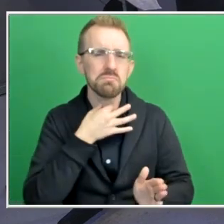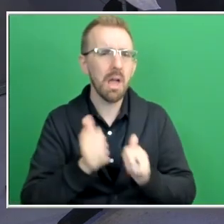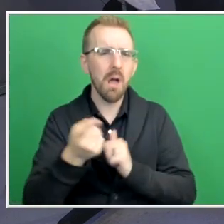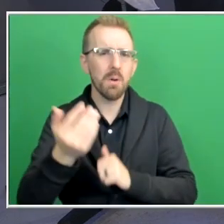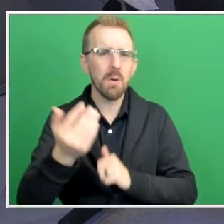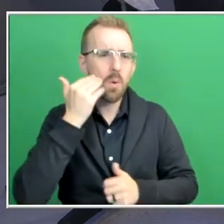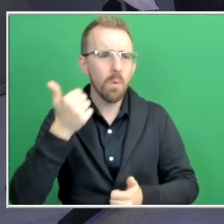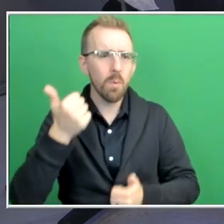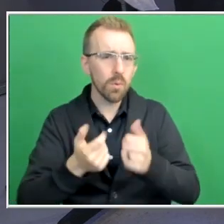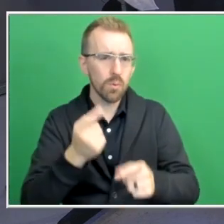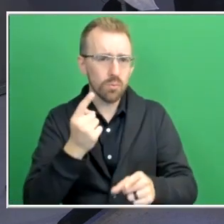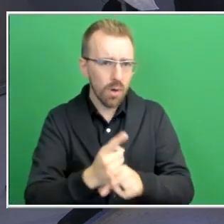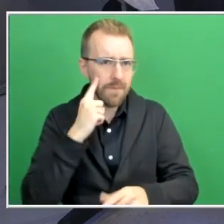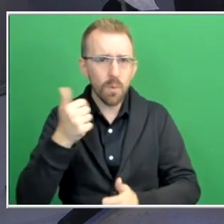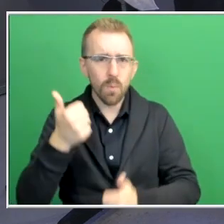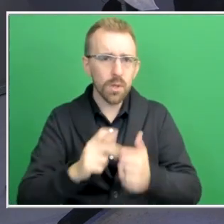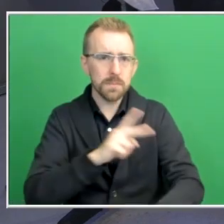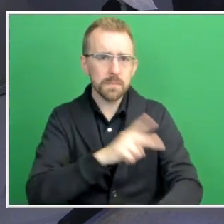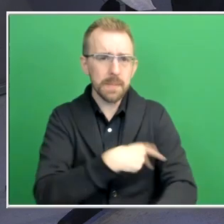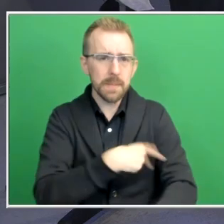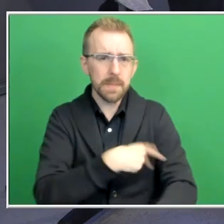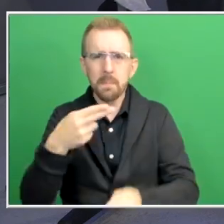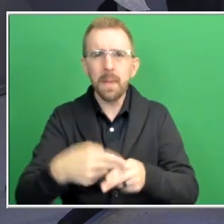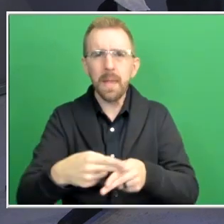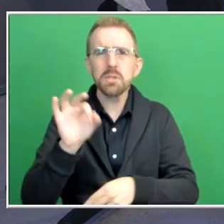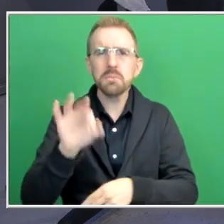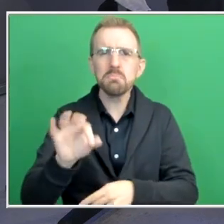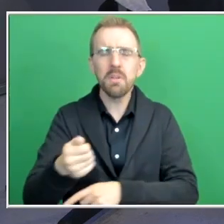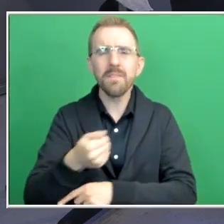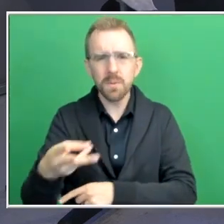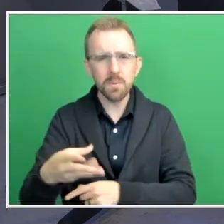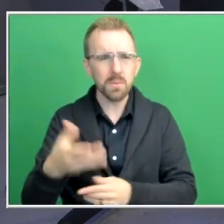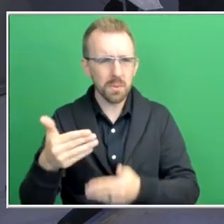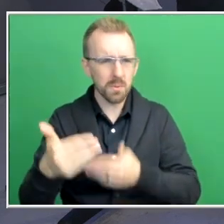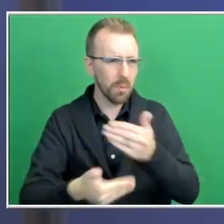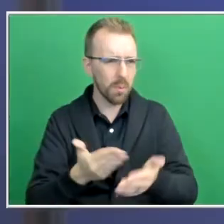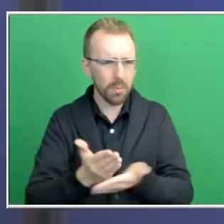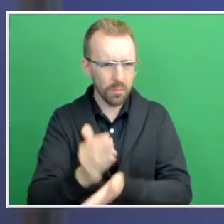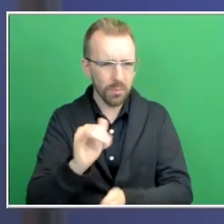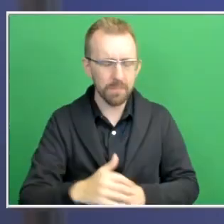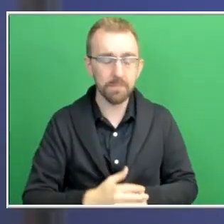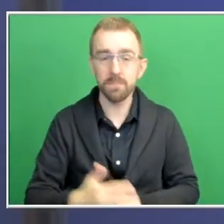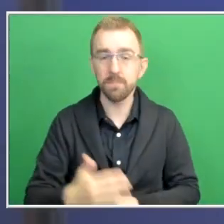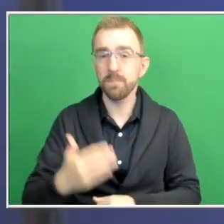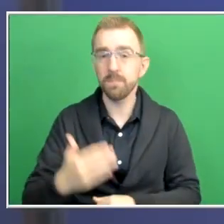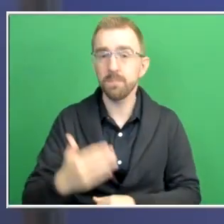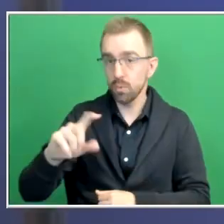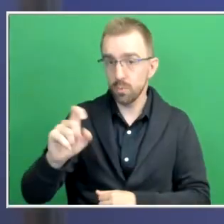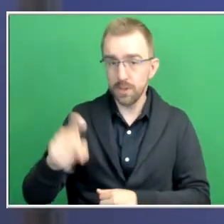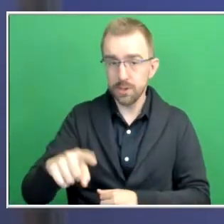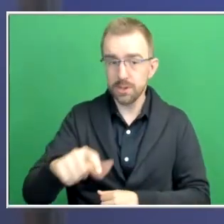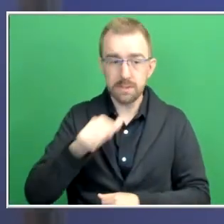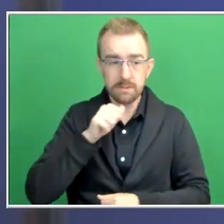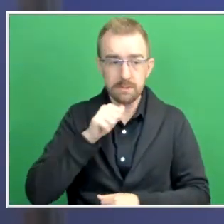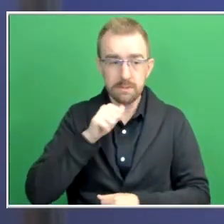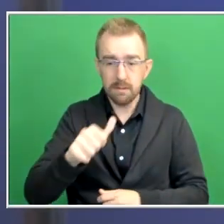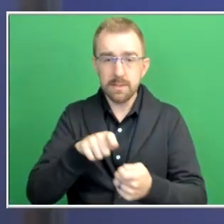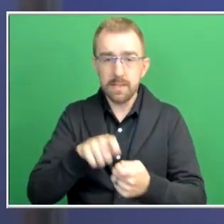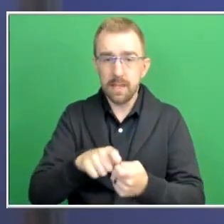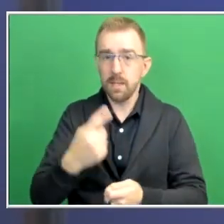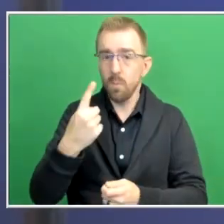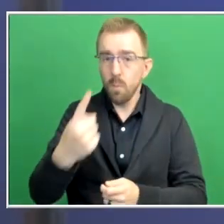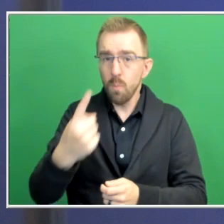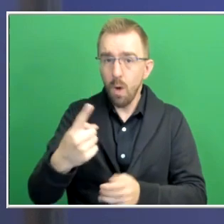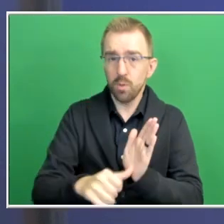for which patient? You mentioned a few of them earlier, but kind of go through that with us a little bit. You know, it's a great question because there's not necessarily one operation that's right